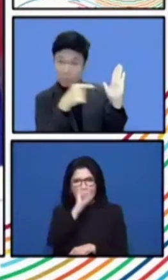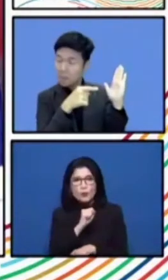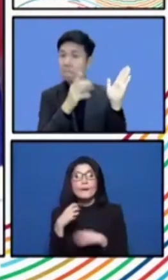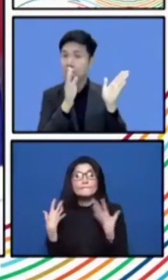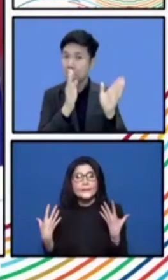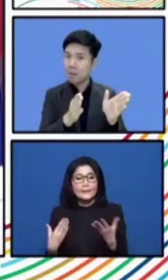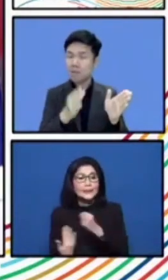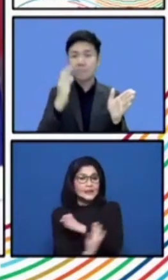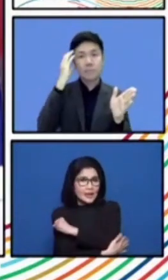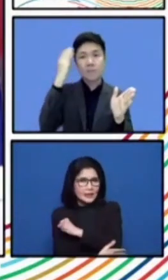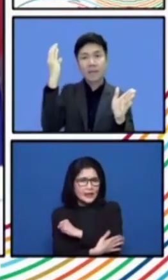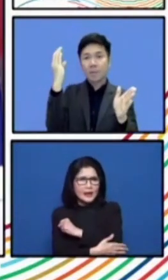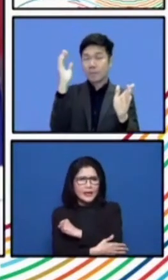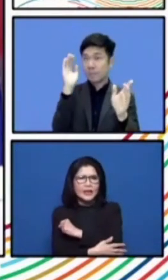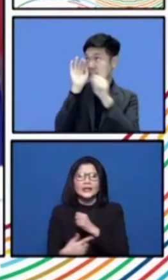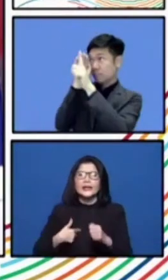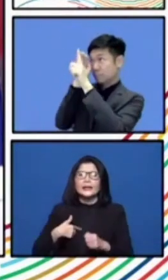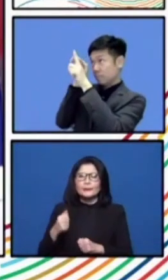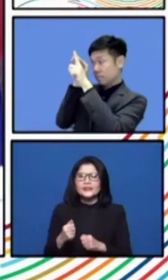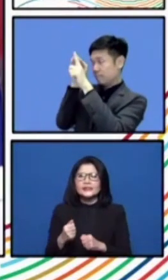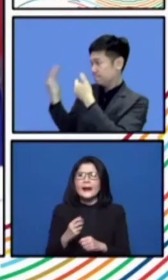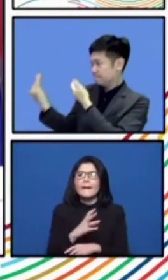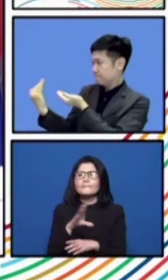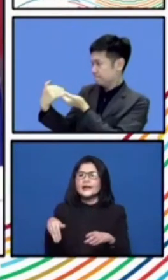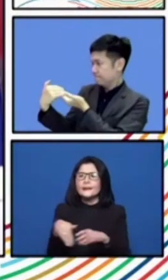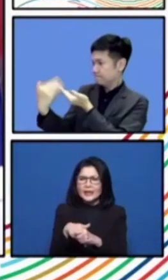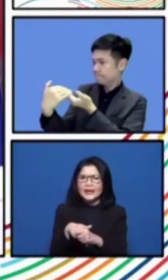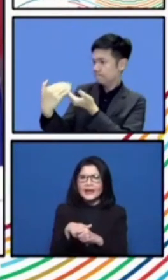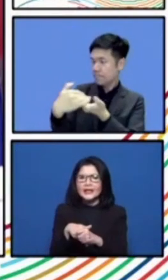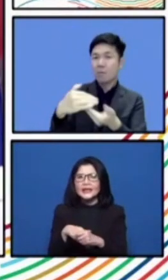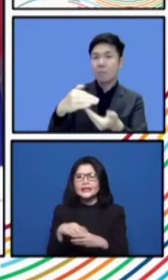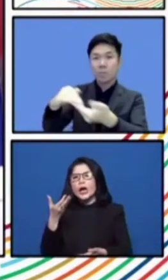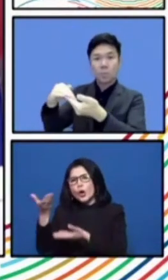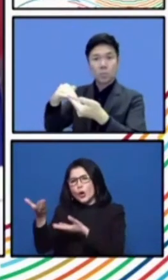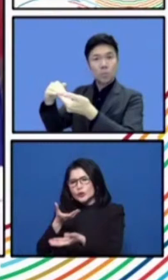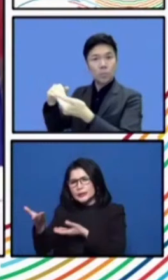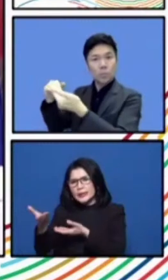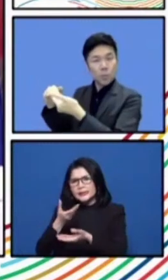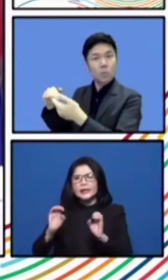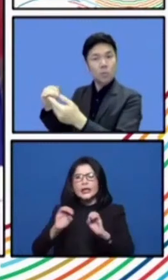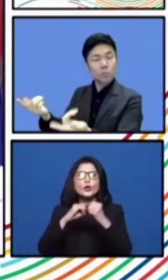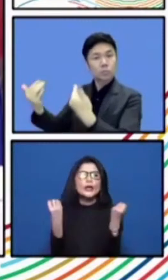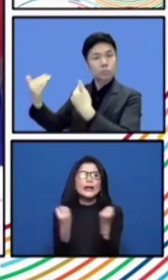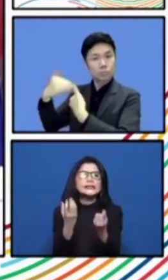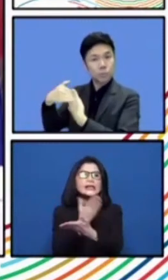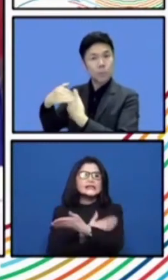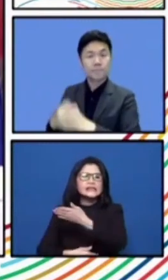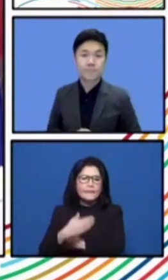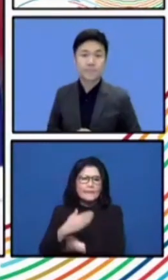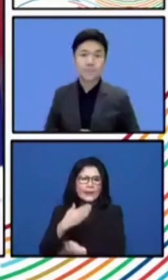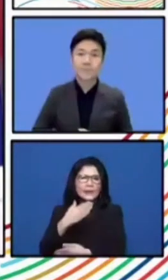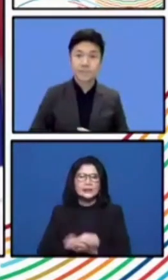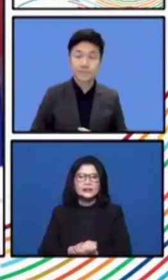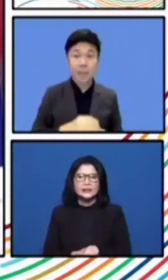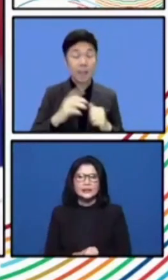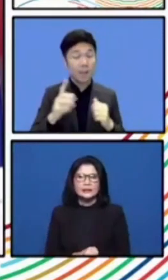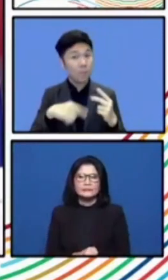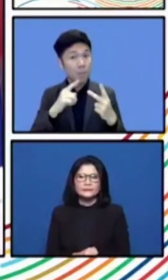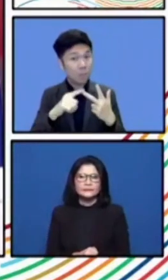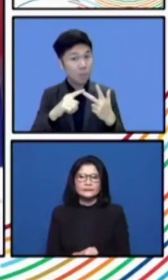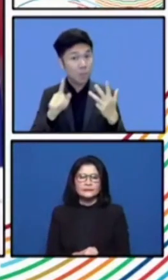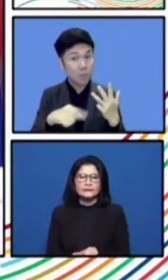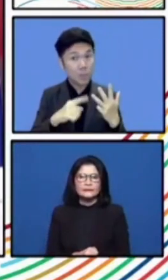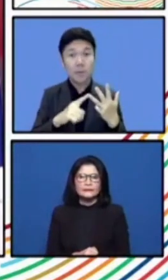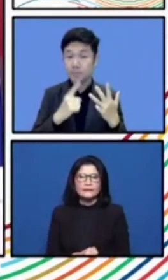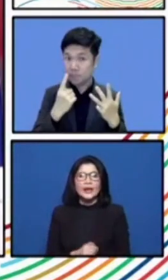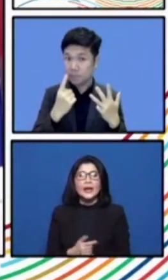and also consult with organization of persons with disability and the other thing is I would like to